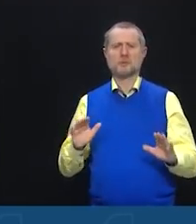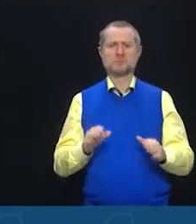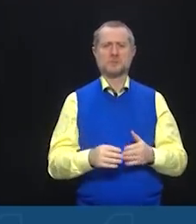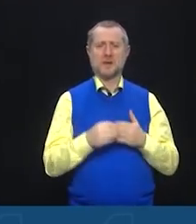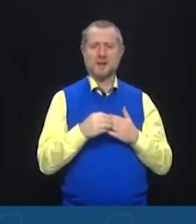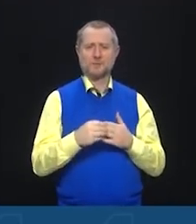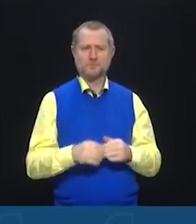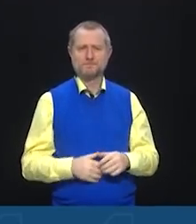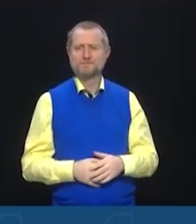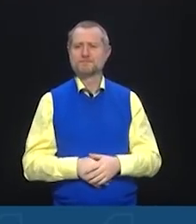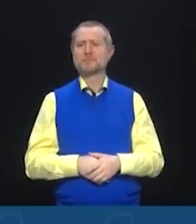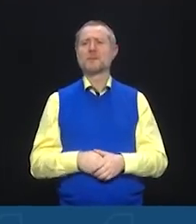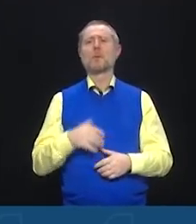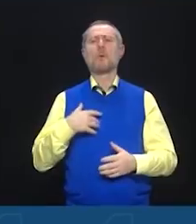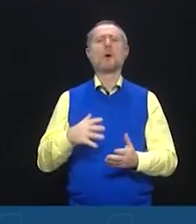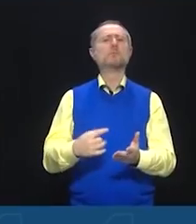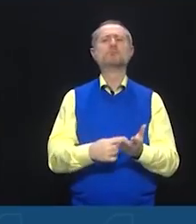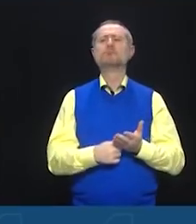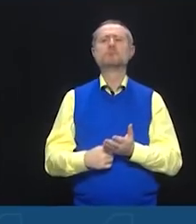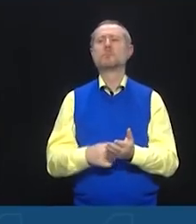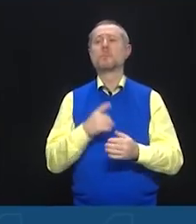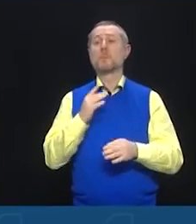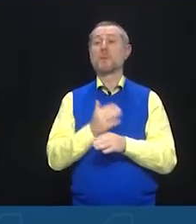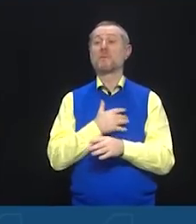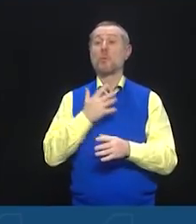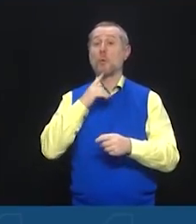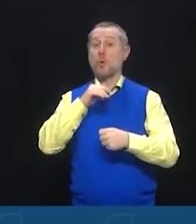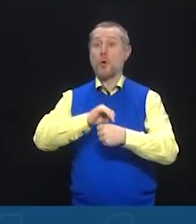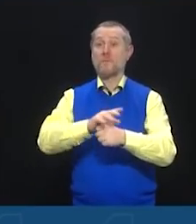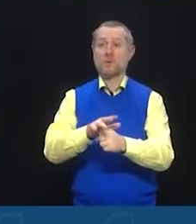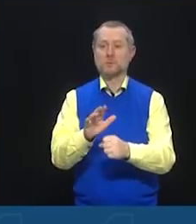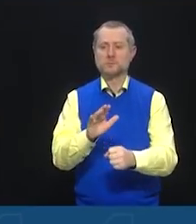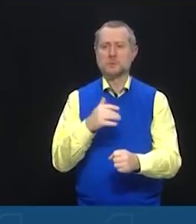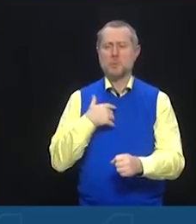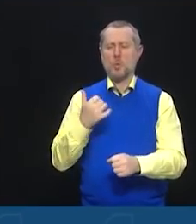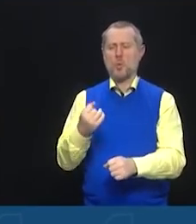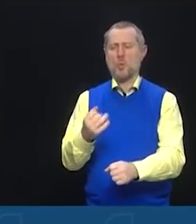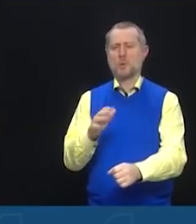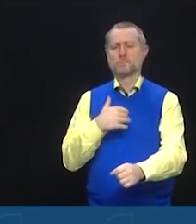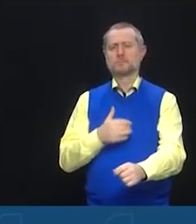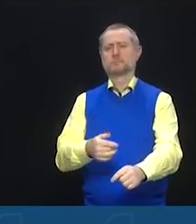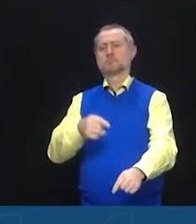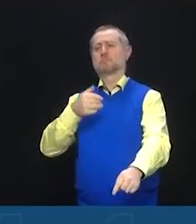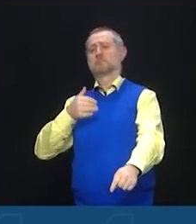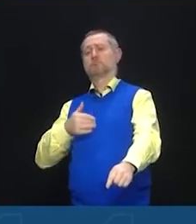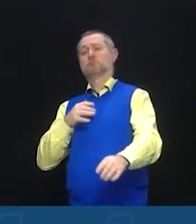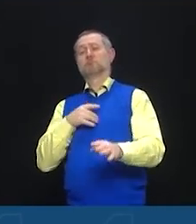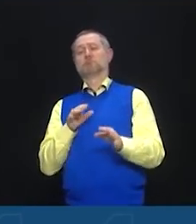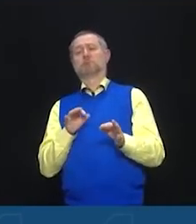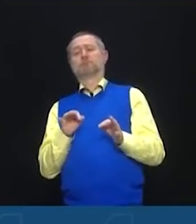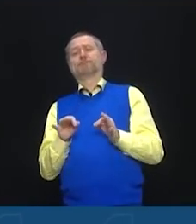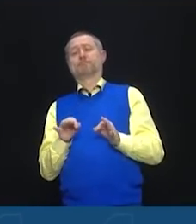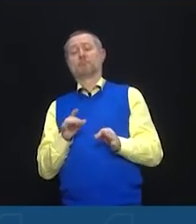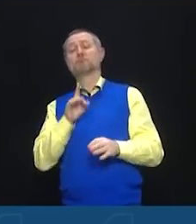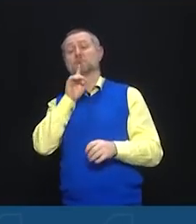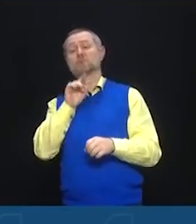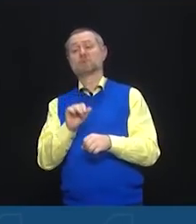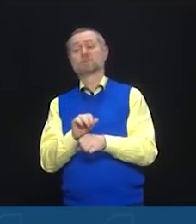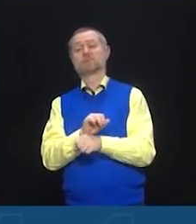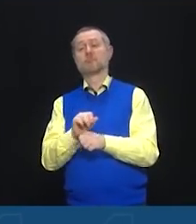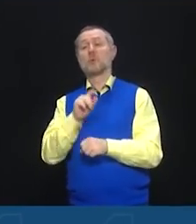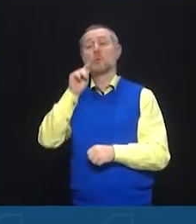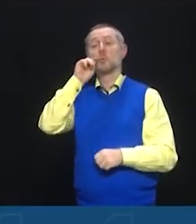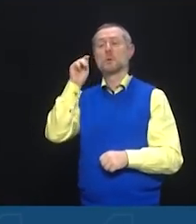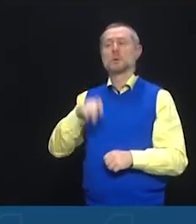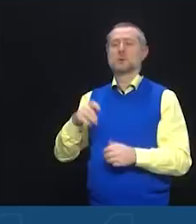talk about COVID. But before we get there, we need to step back and acknowledge the fact that there is a war going on in the Ukraine. This is